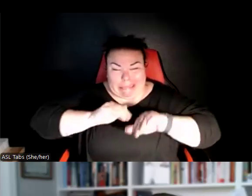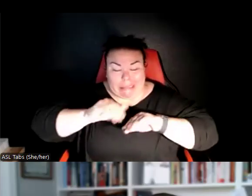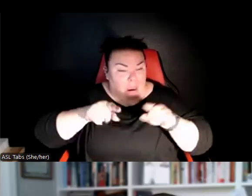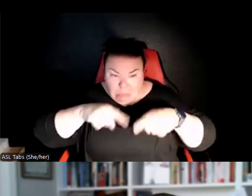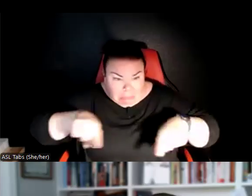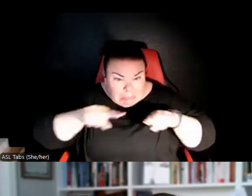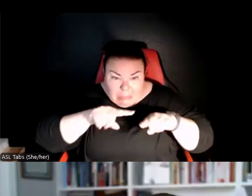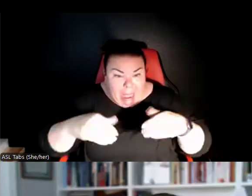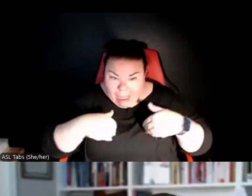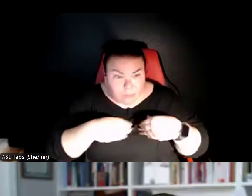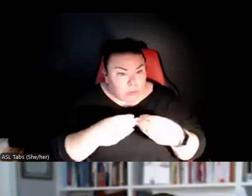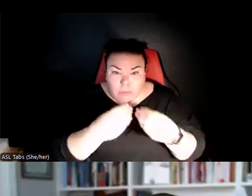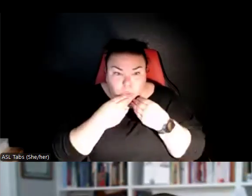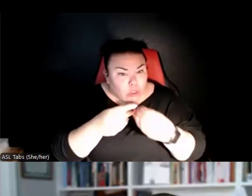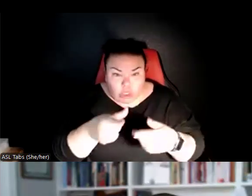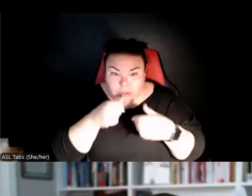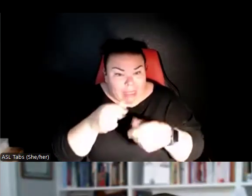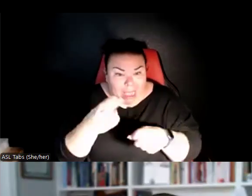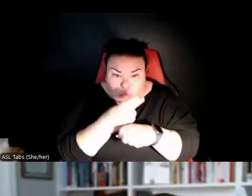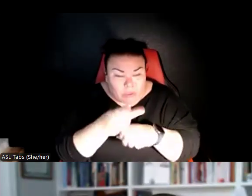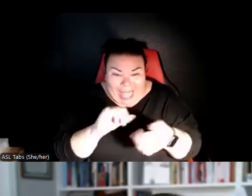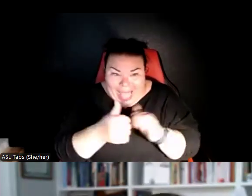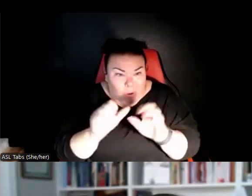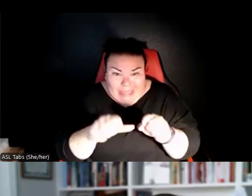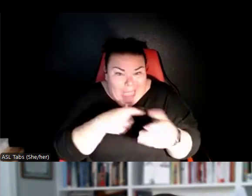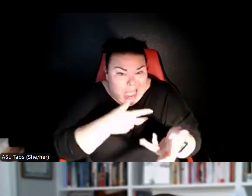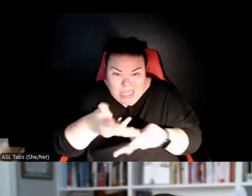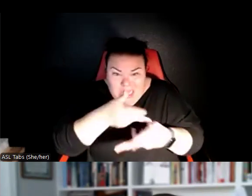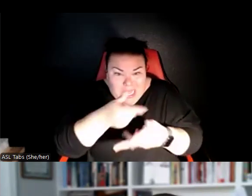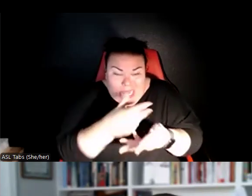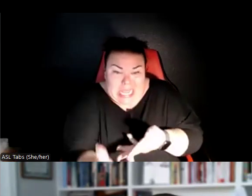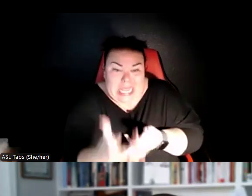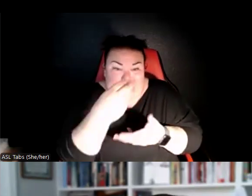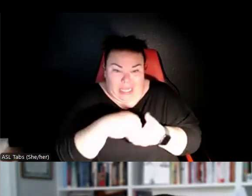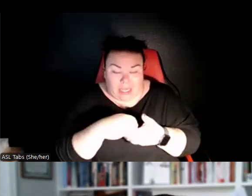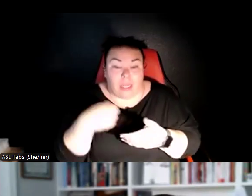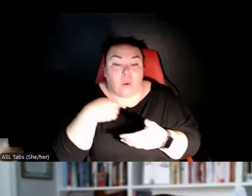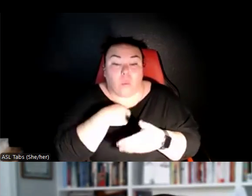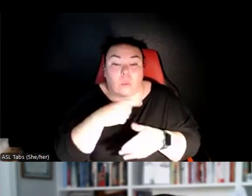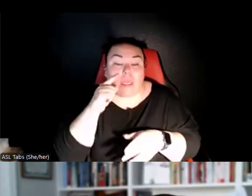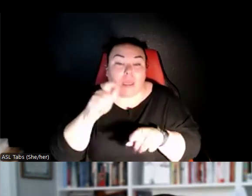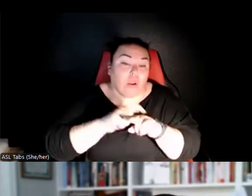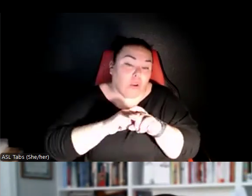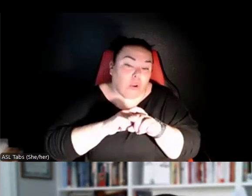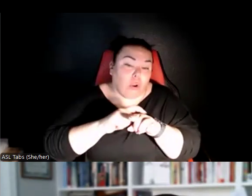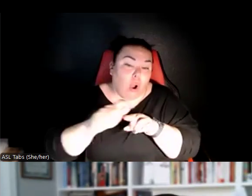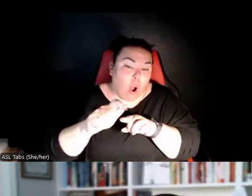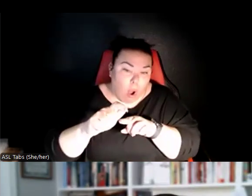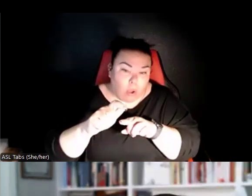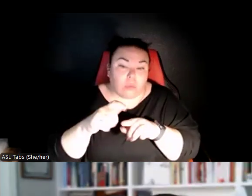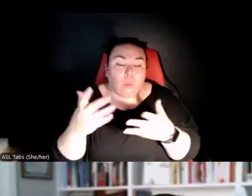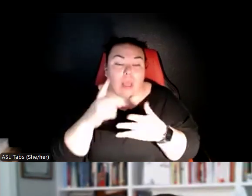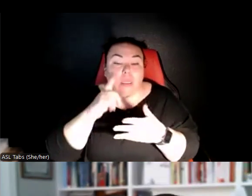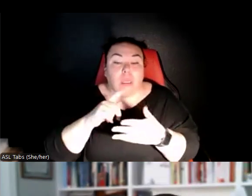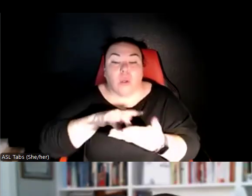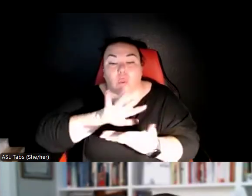utilized from the hotels Mm. into our community. We called in tortillerias, which is tortilla factories. We